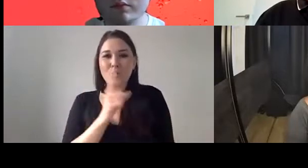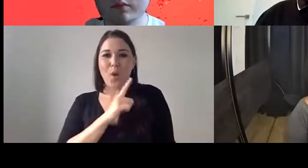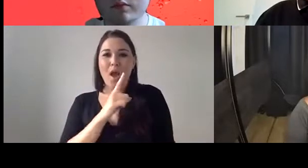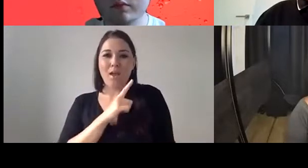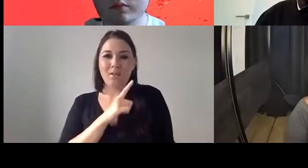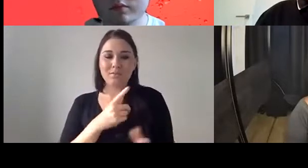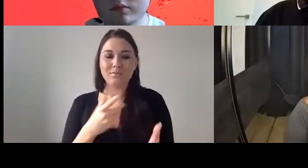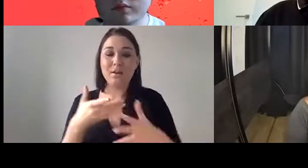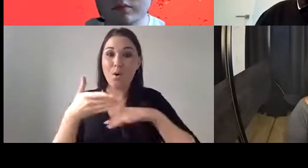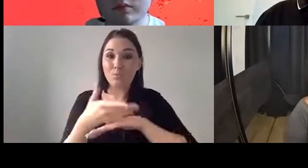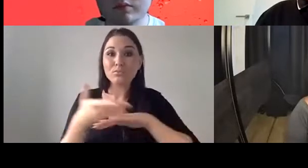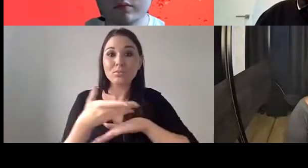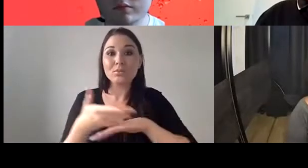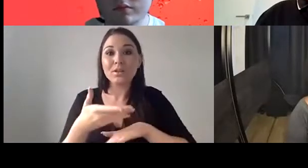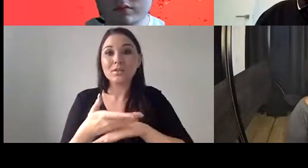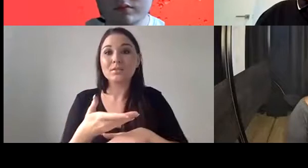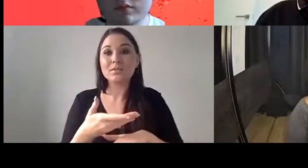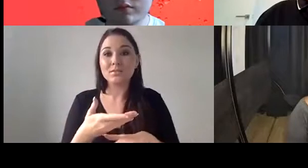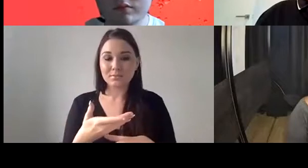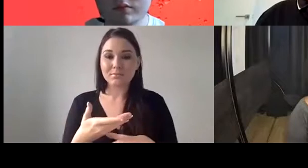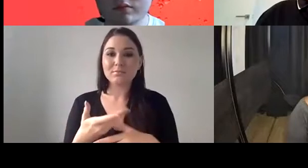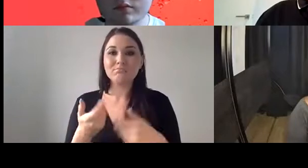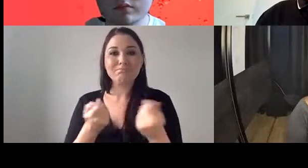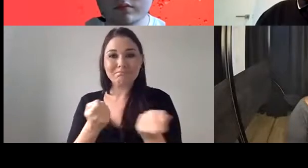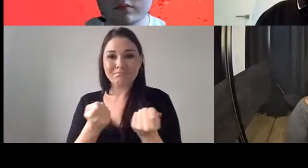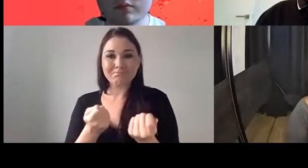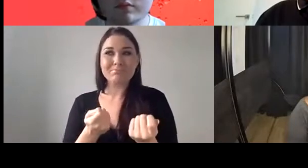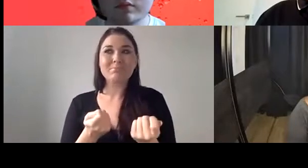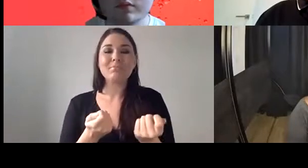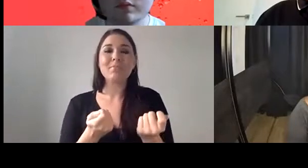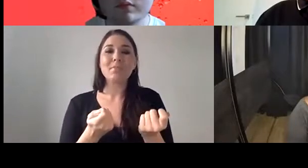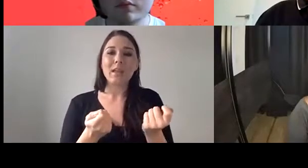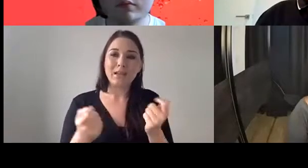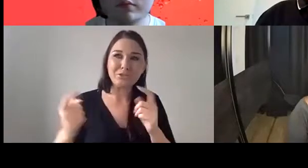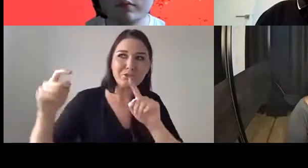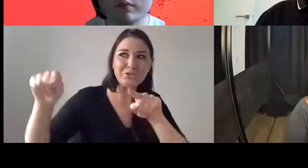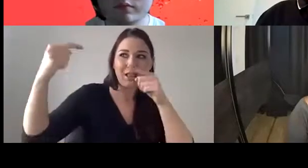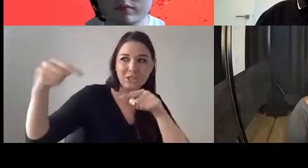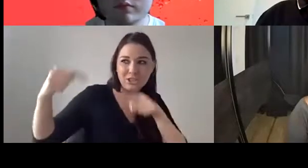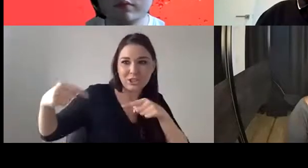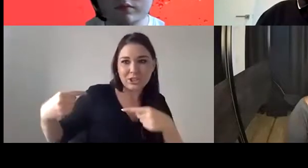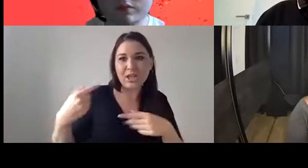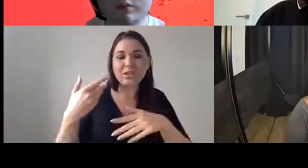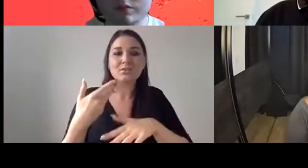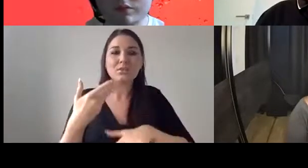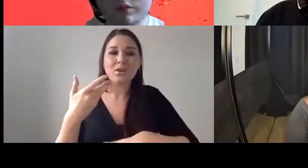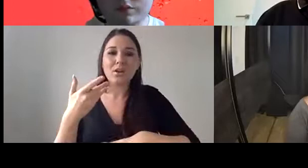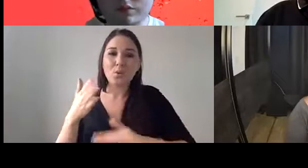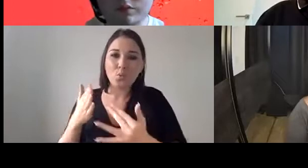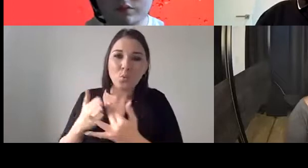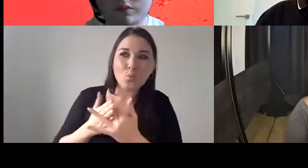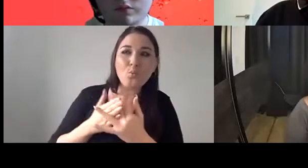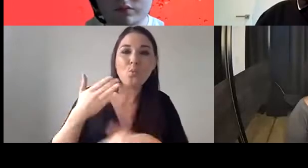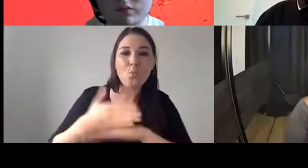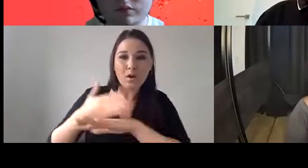operate within and stand on the shoulders of giants who'd come before me and worked through their own challenges